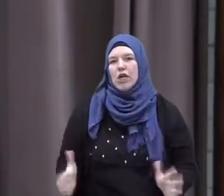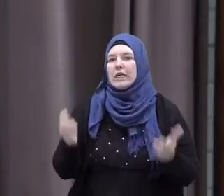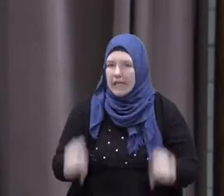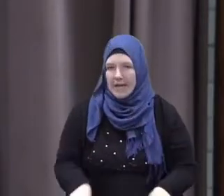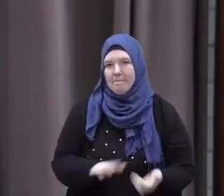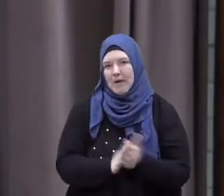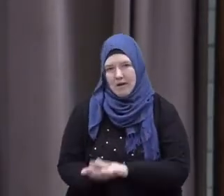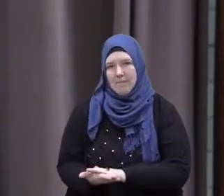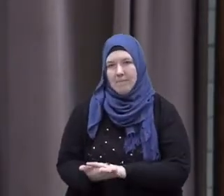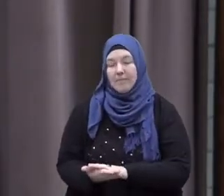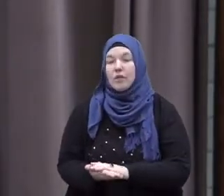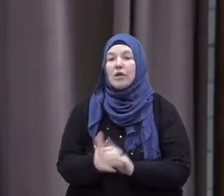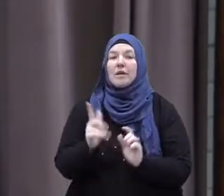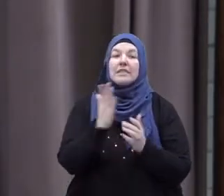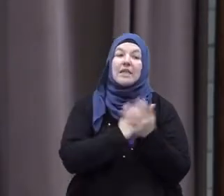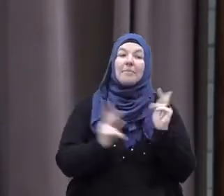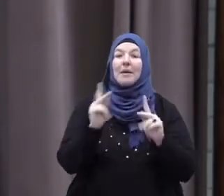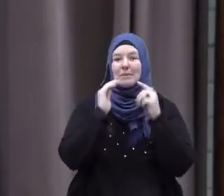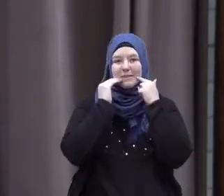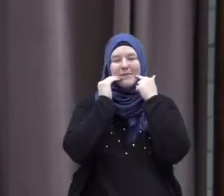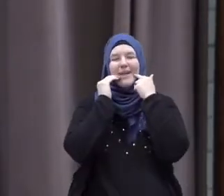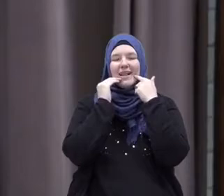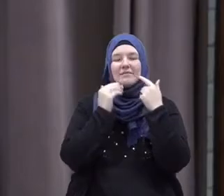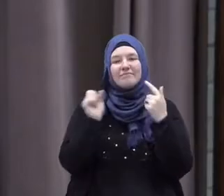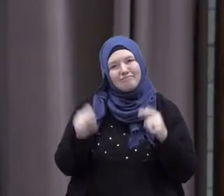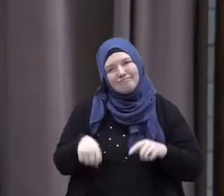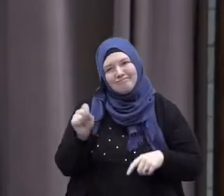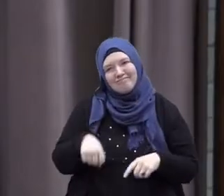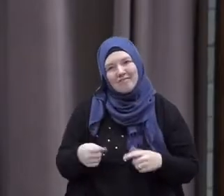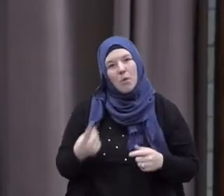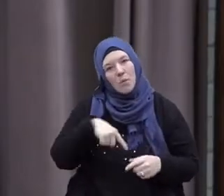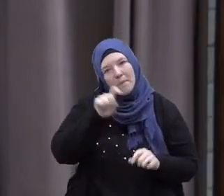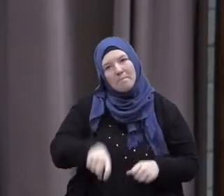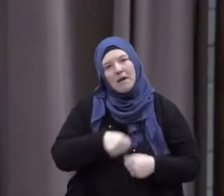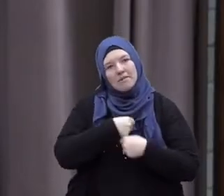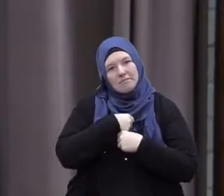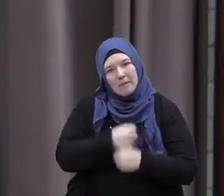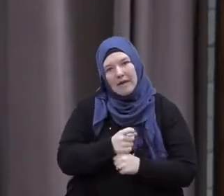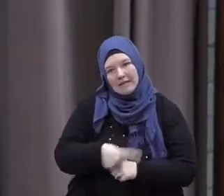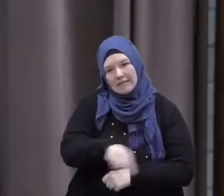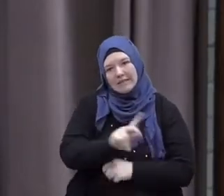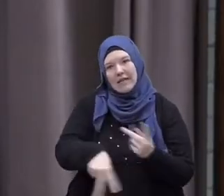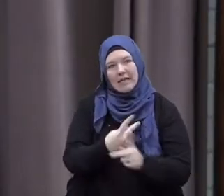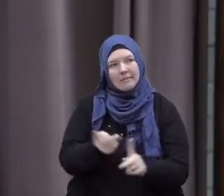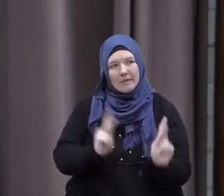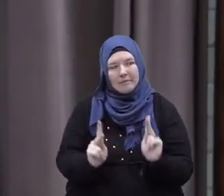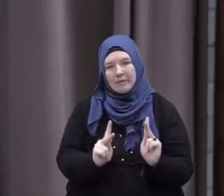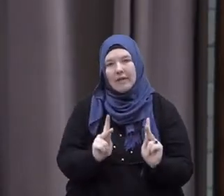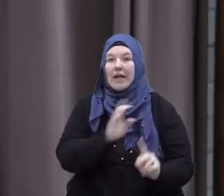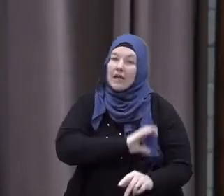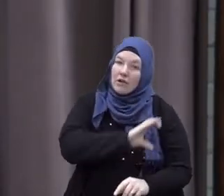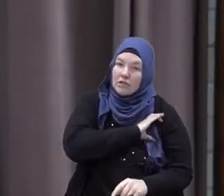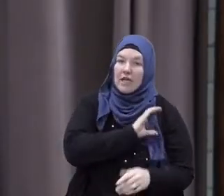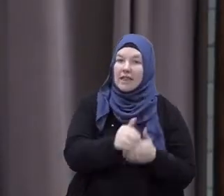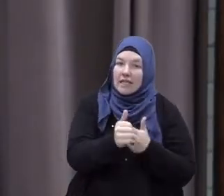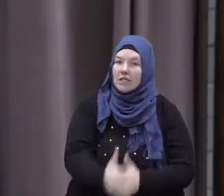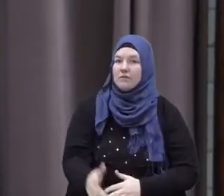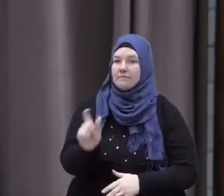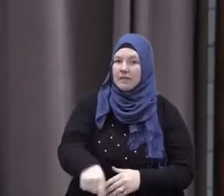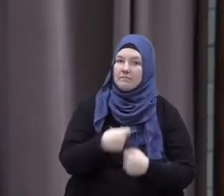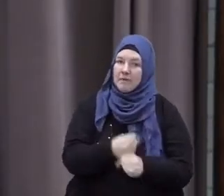Now, you smile when you hear this. Yes, we must manufacture those personalities and characters and